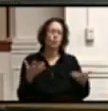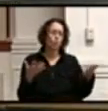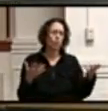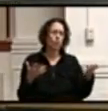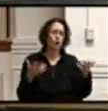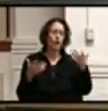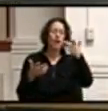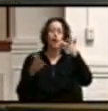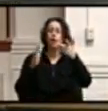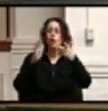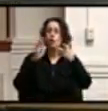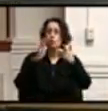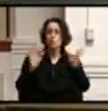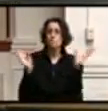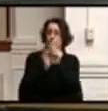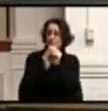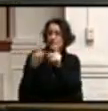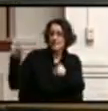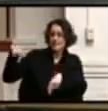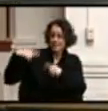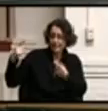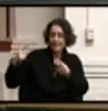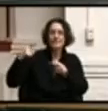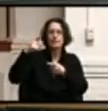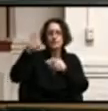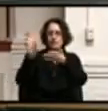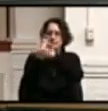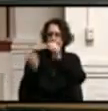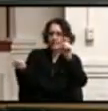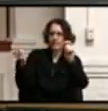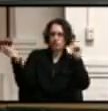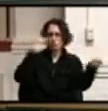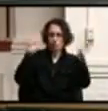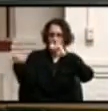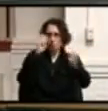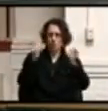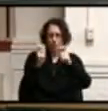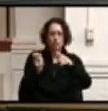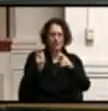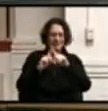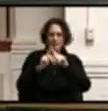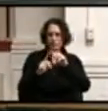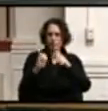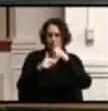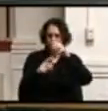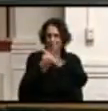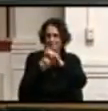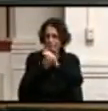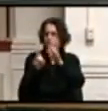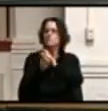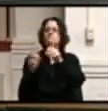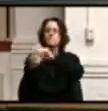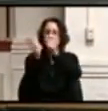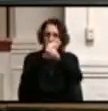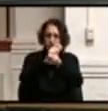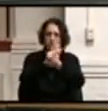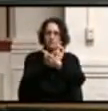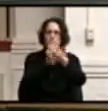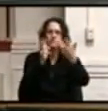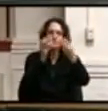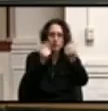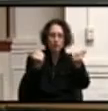in these proposed changes. As I'm sure the board will recall, there is a really convoluted mixture of